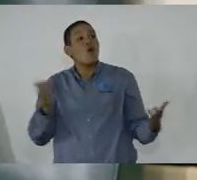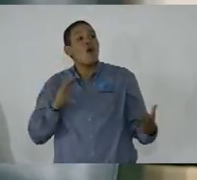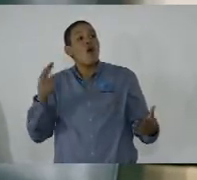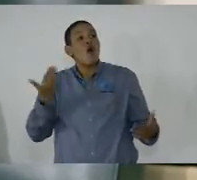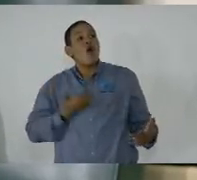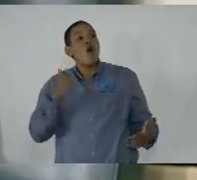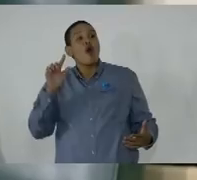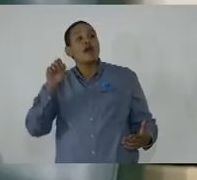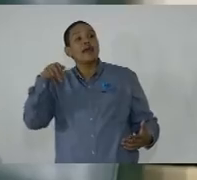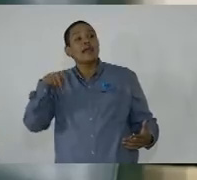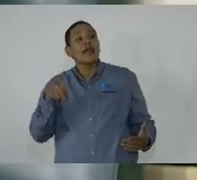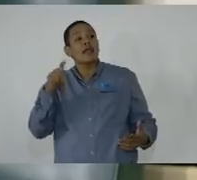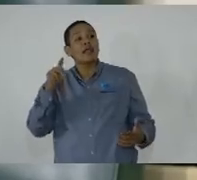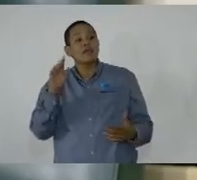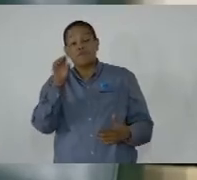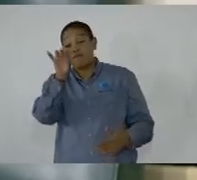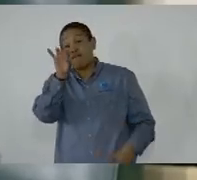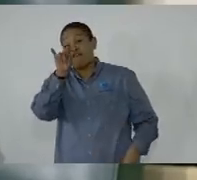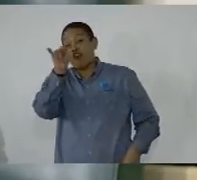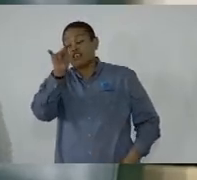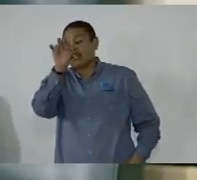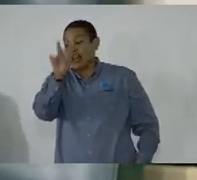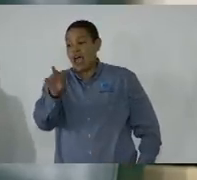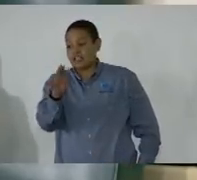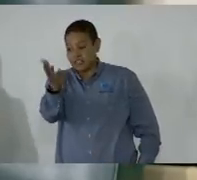organic fertilizer from composting